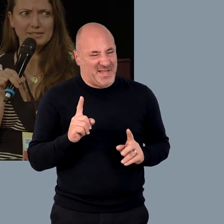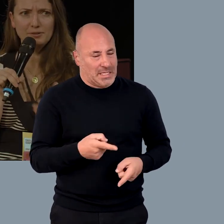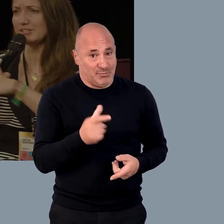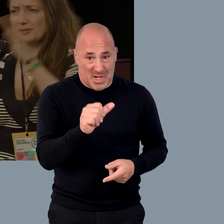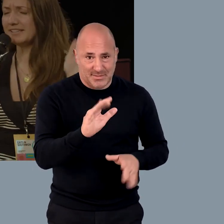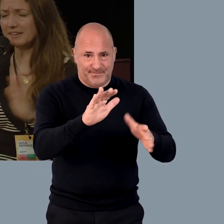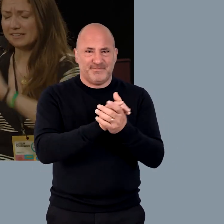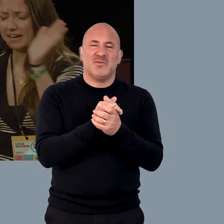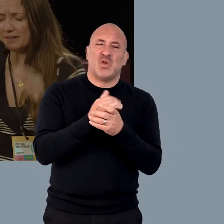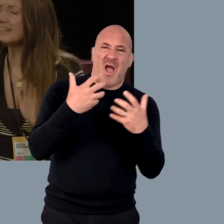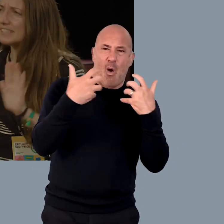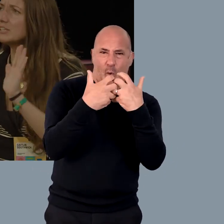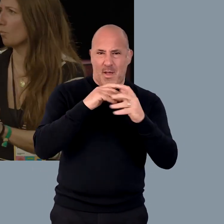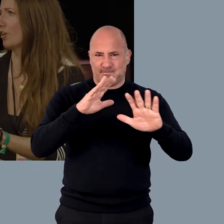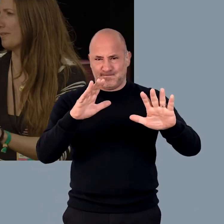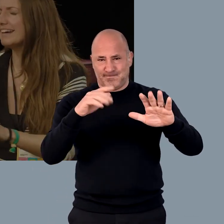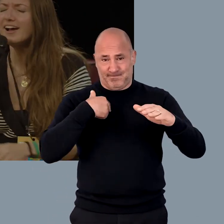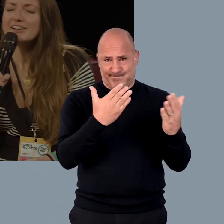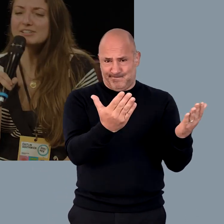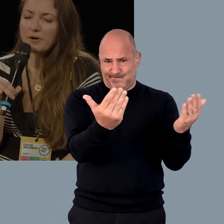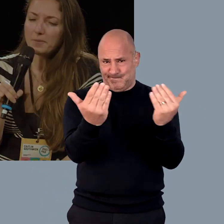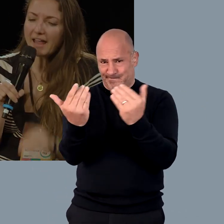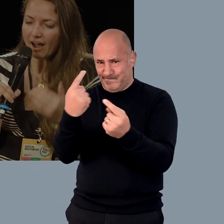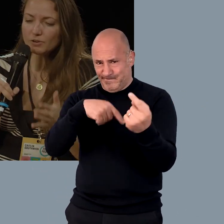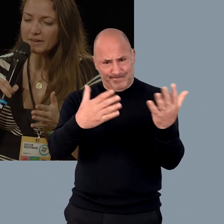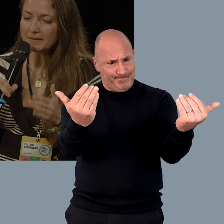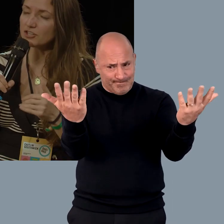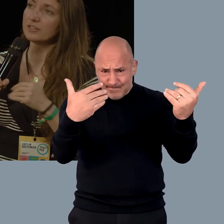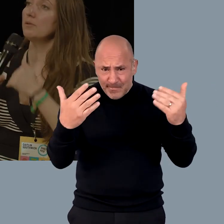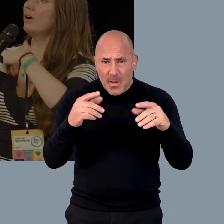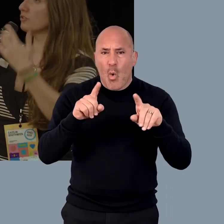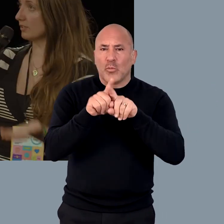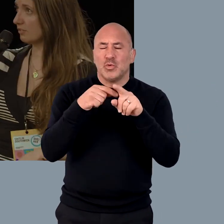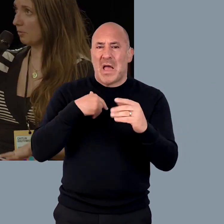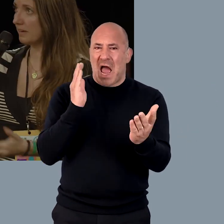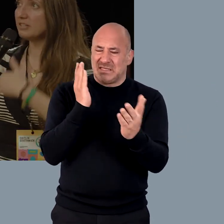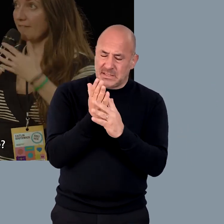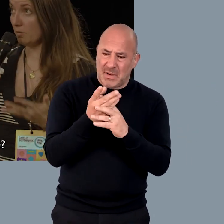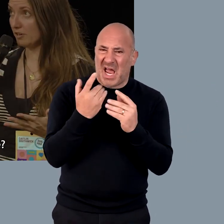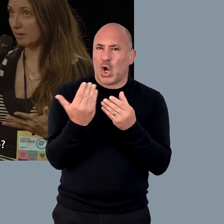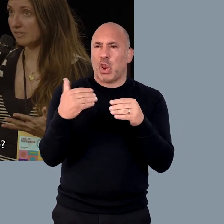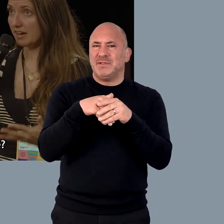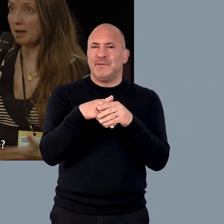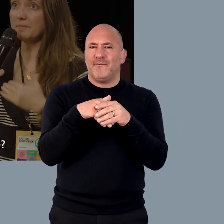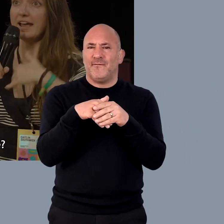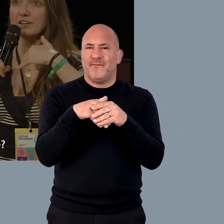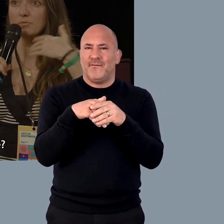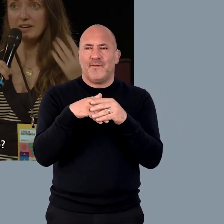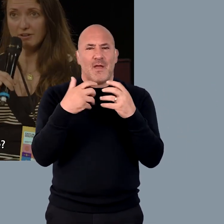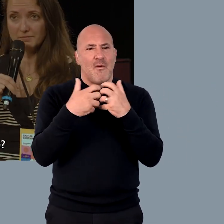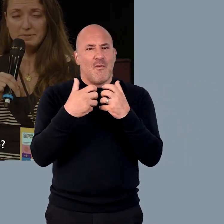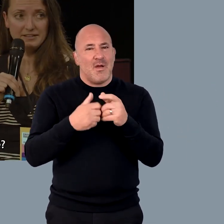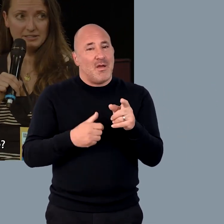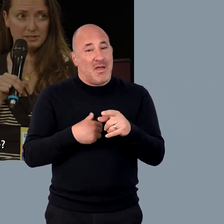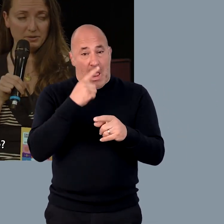not accessible. So anyway, that doesn't work, right? So how do we make sure that our doors are open to everyone who wants to come and